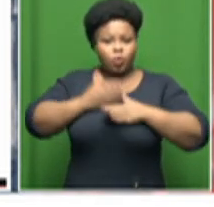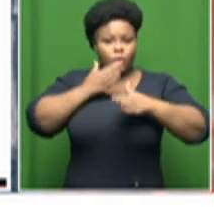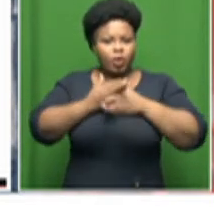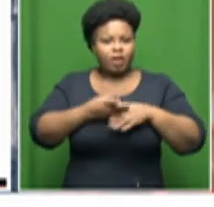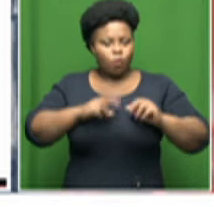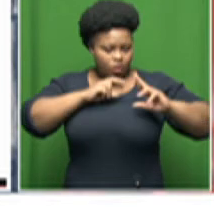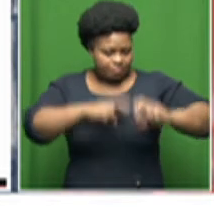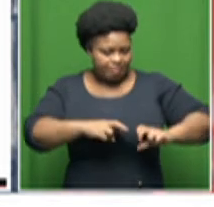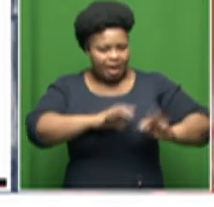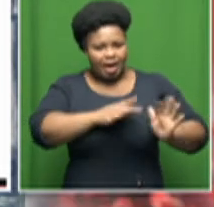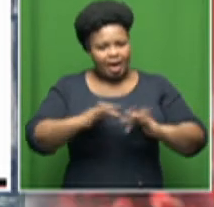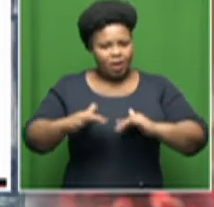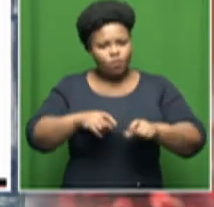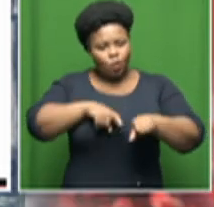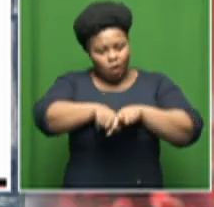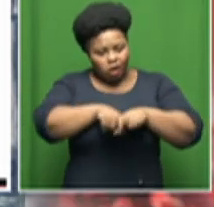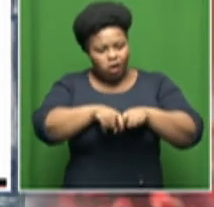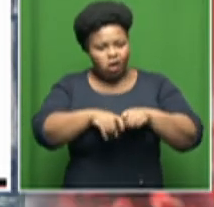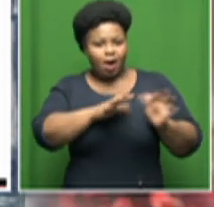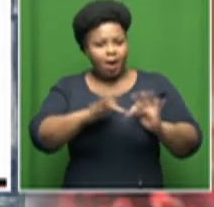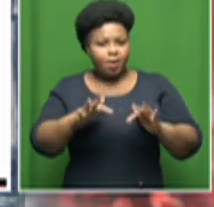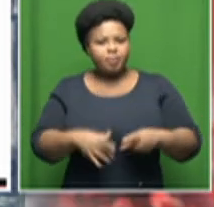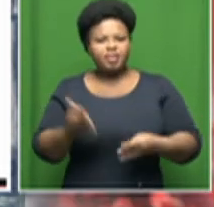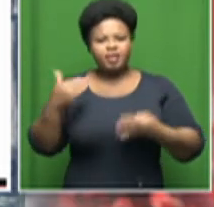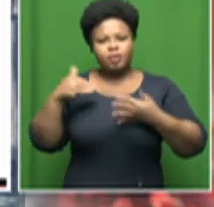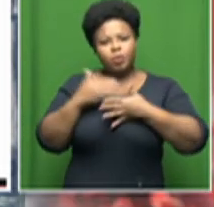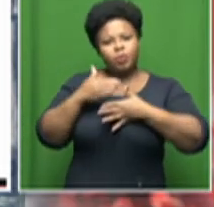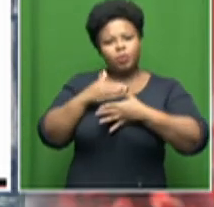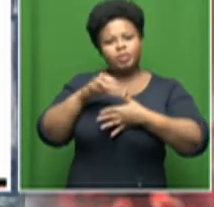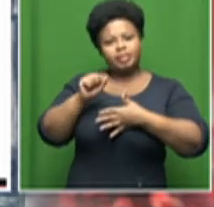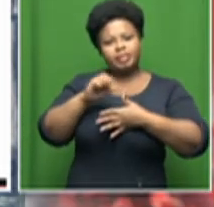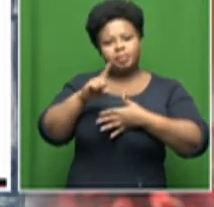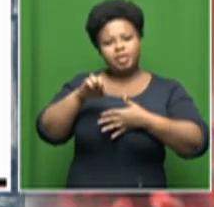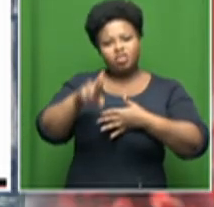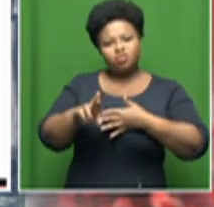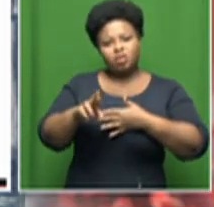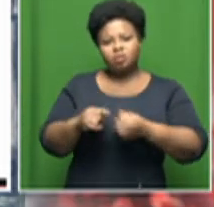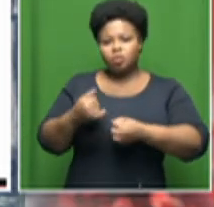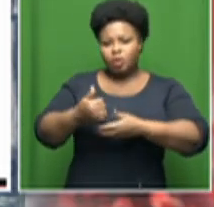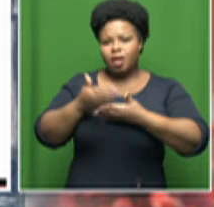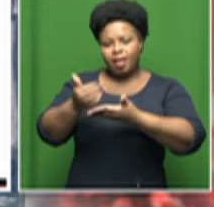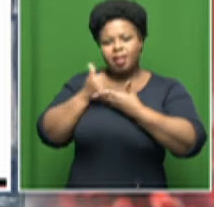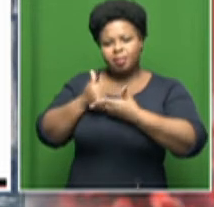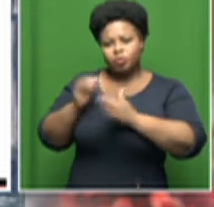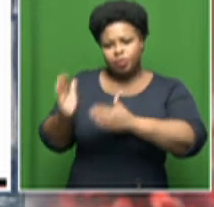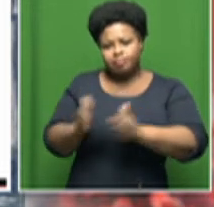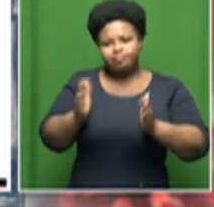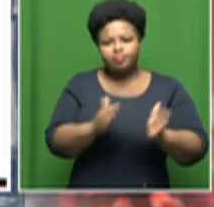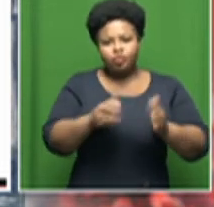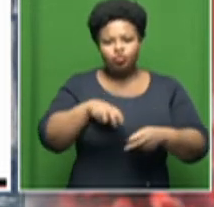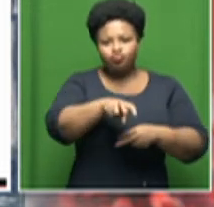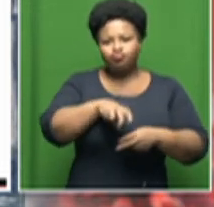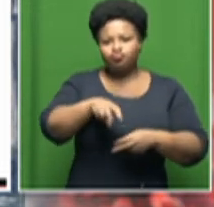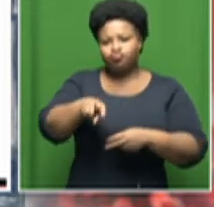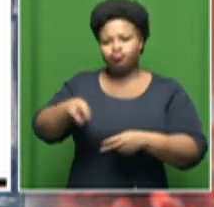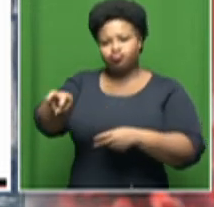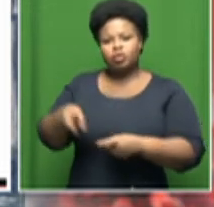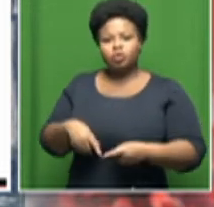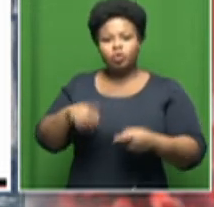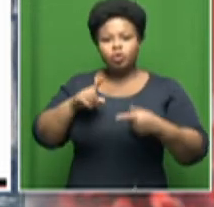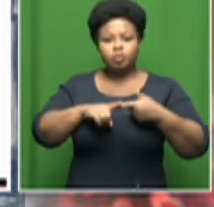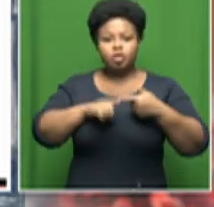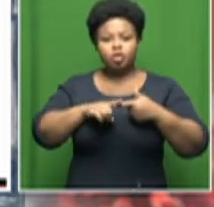variants. I want to also acknowledge Zamir Bray, who's helped us with the logistics, Dr. Lawrence Corey, who is from the Fred Hutch Cancer